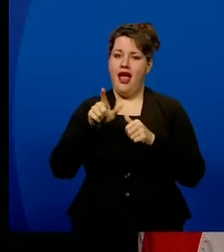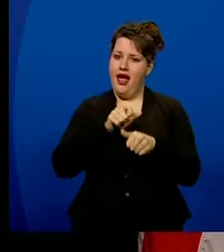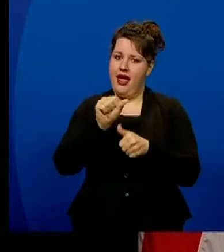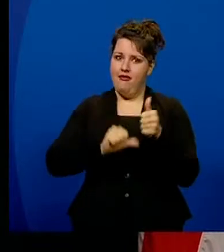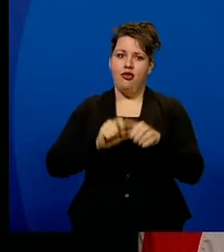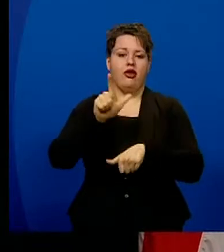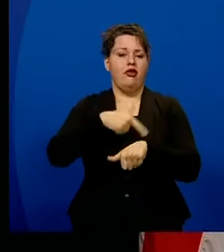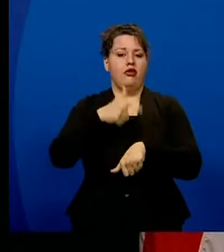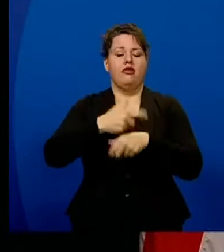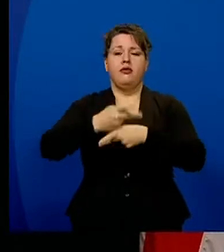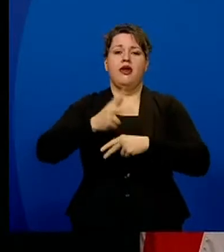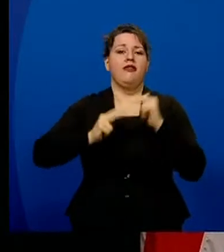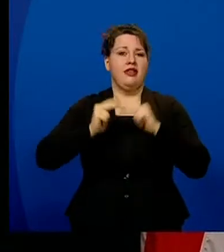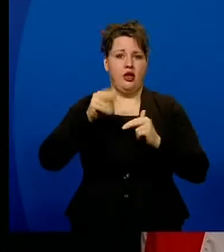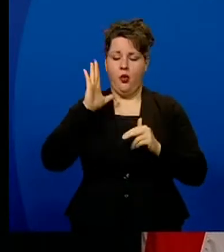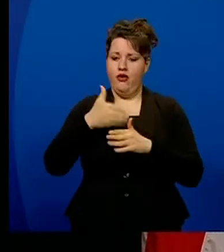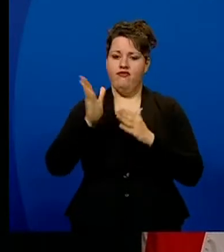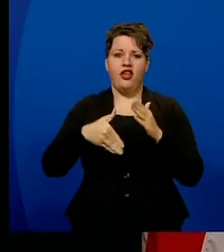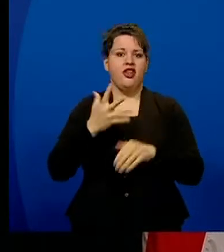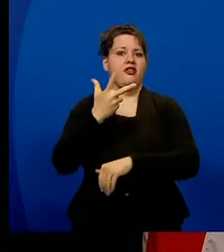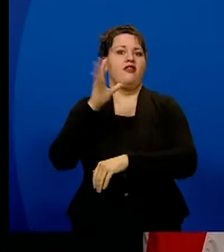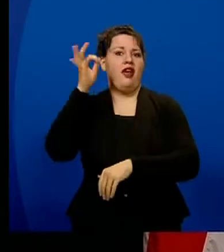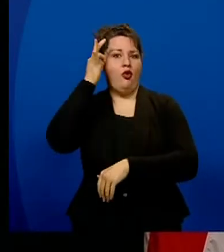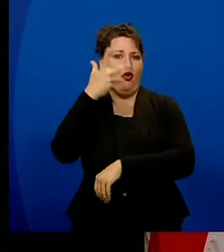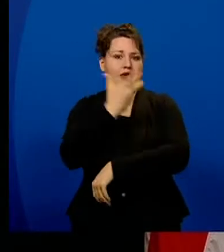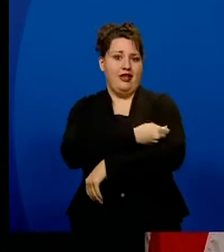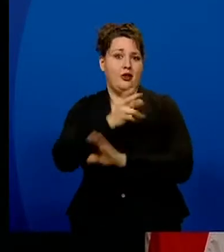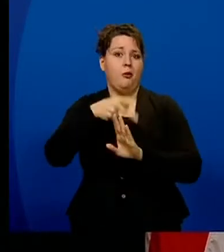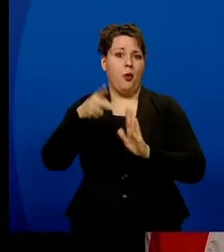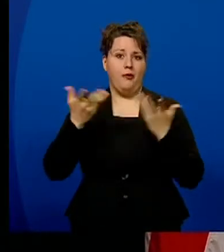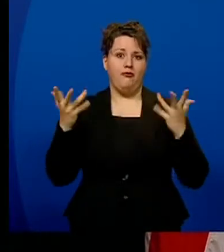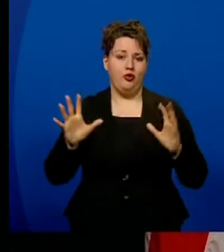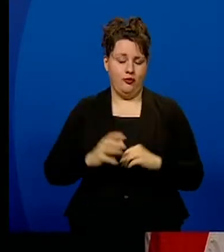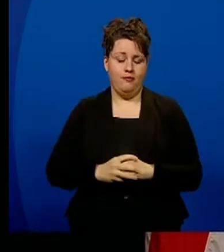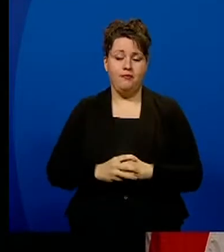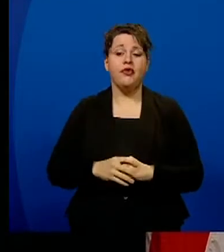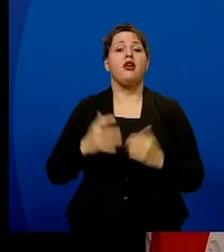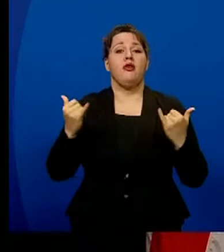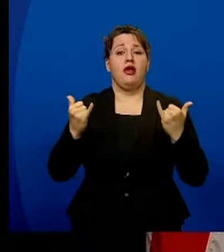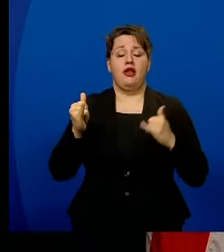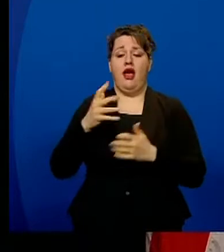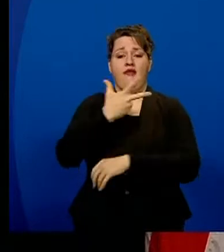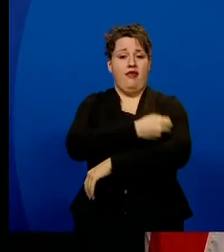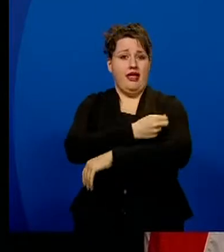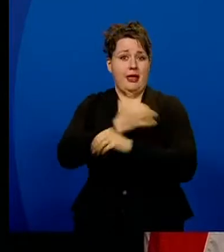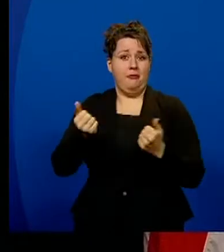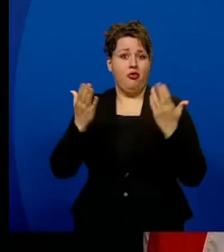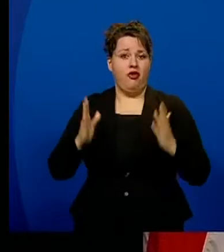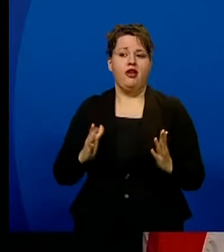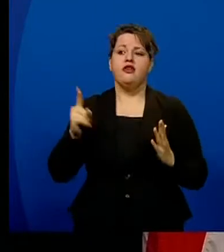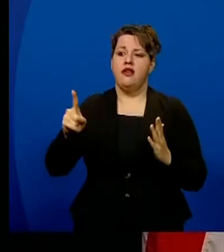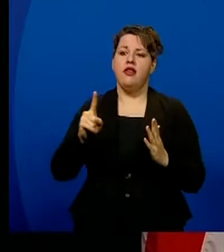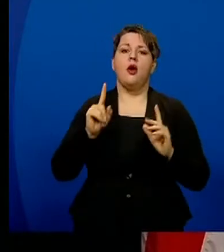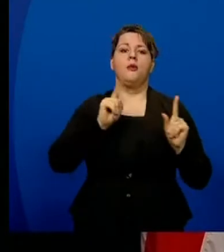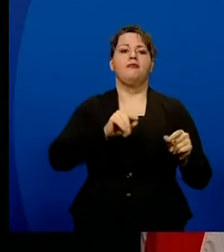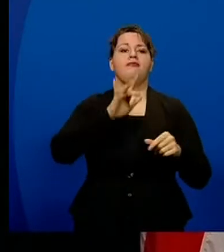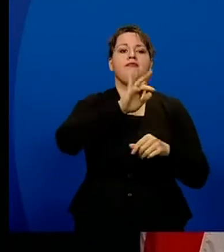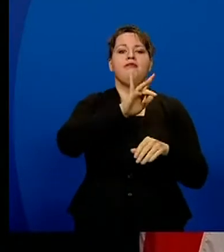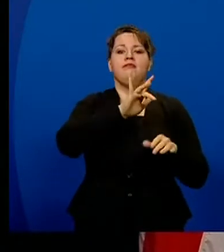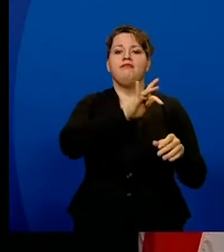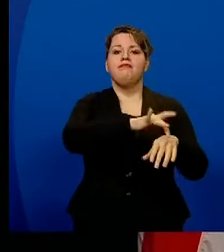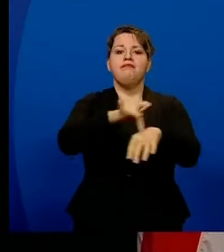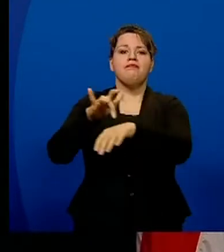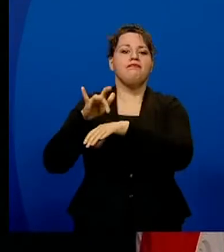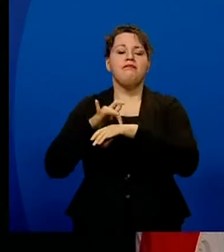have completed the federal vaccination program. Currently, vaccine providers are making their final stops in facilities where